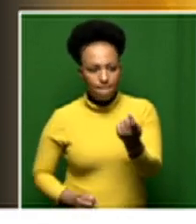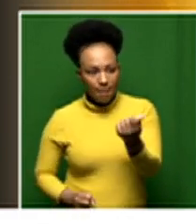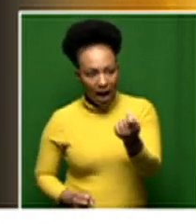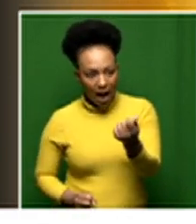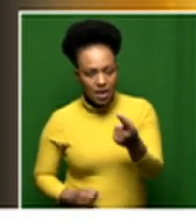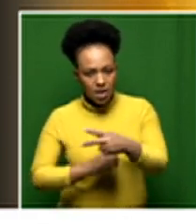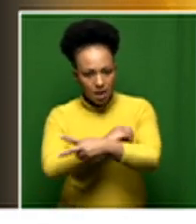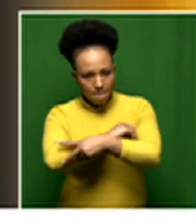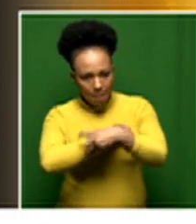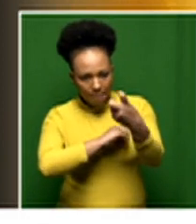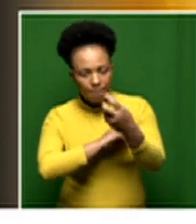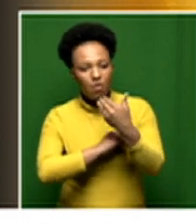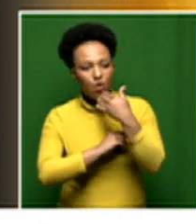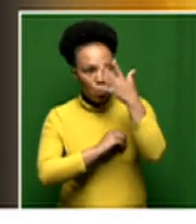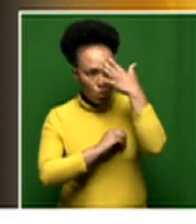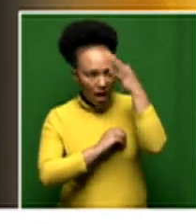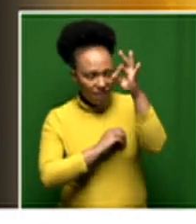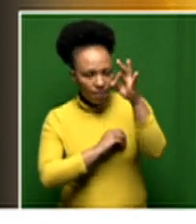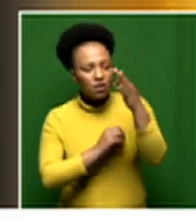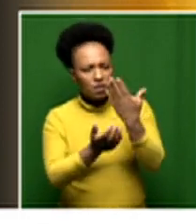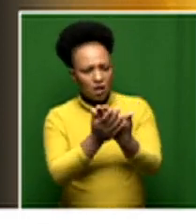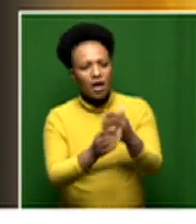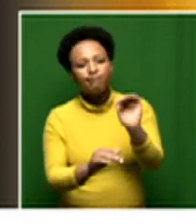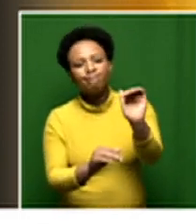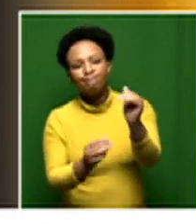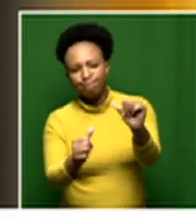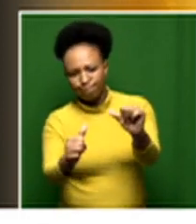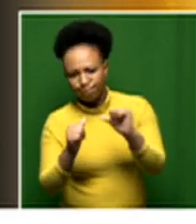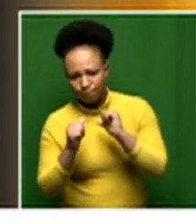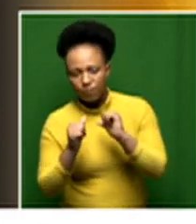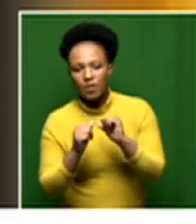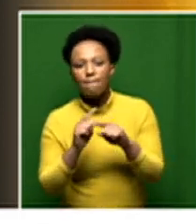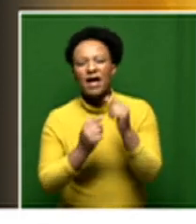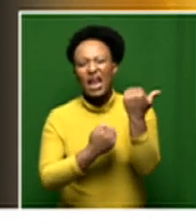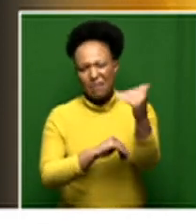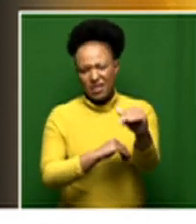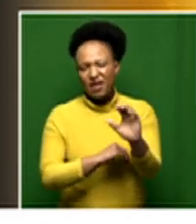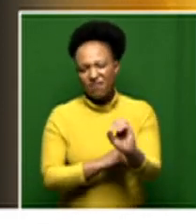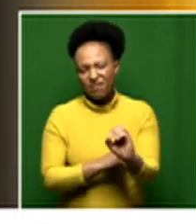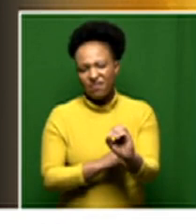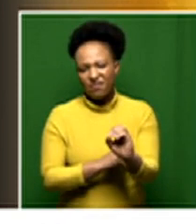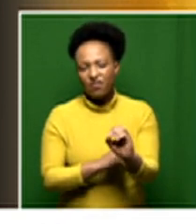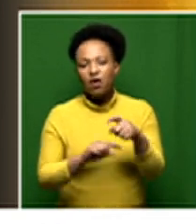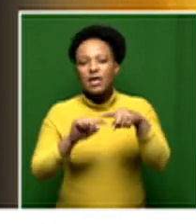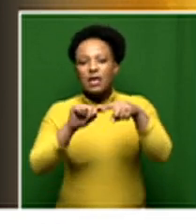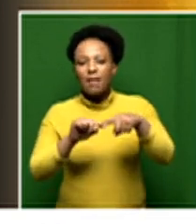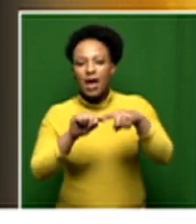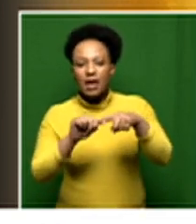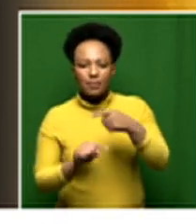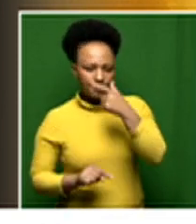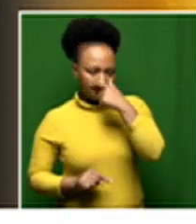been stolen by government. Its mandate is a little bit limited because it depends on the president giving